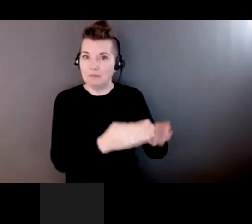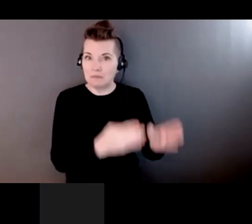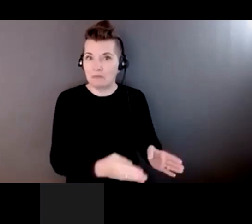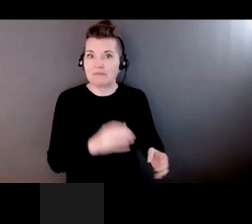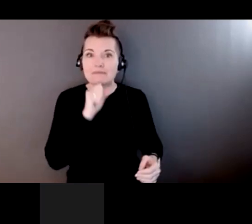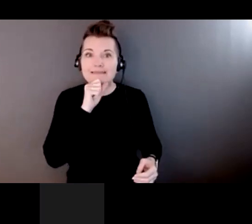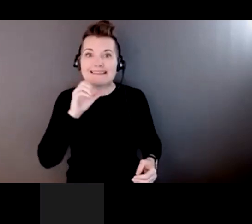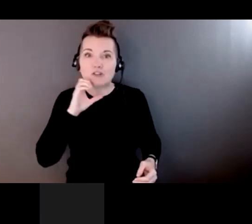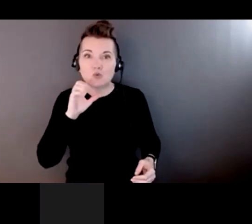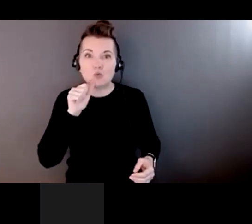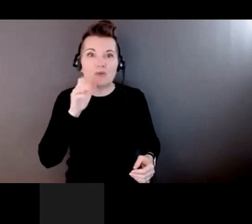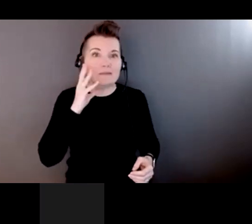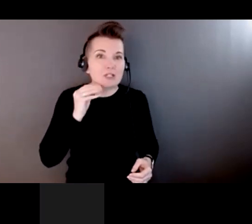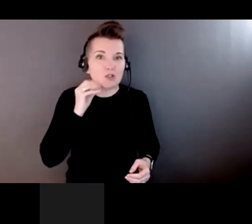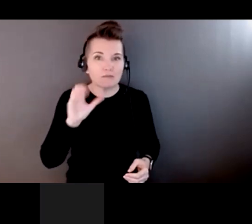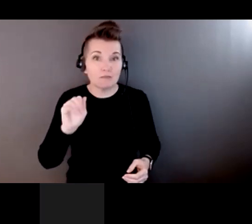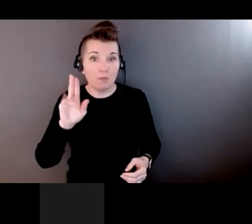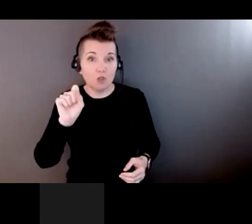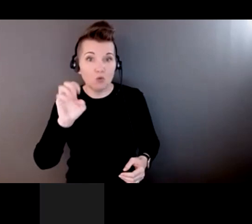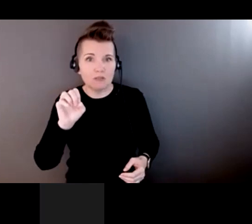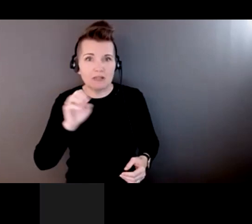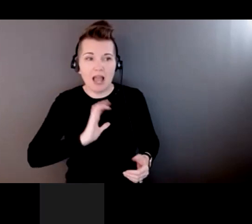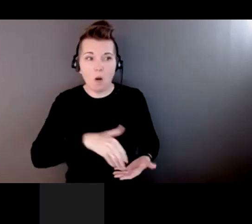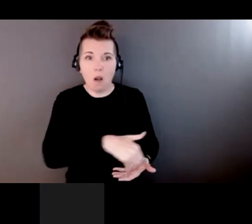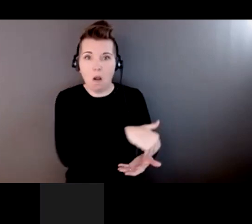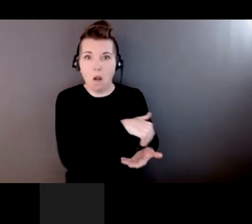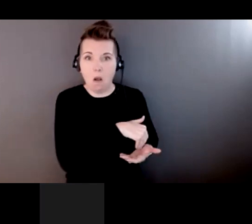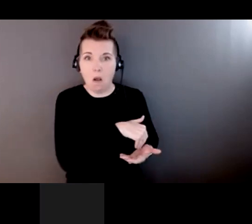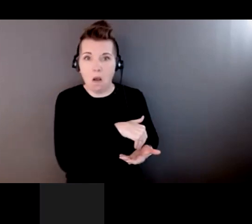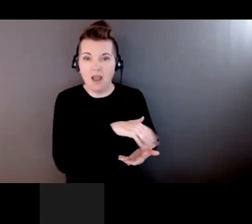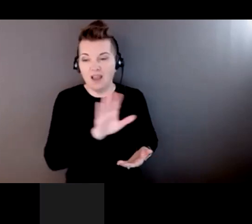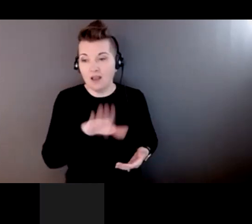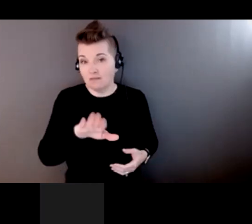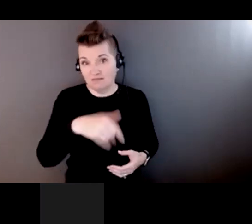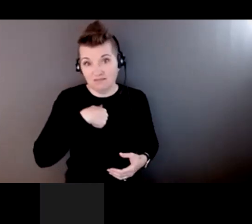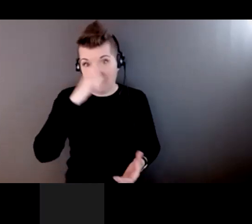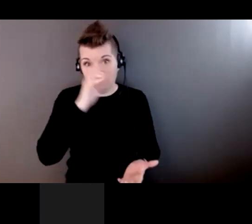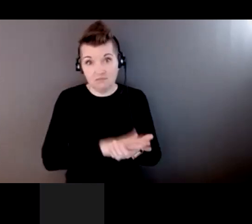I think the first and most important thing is to protect yourself.